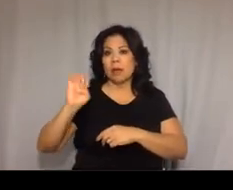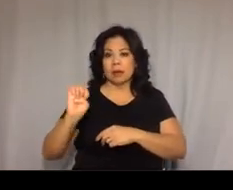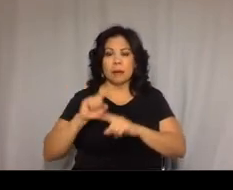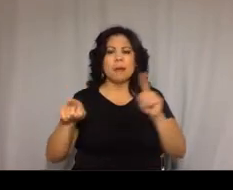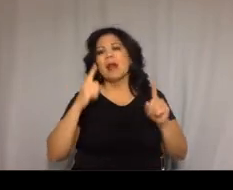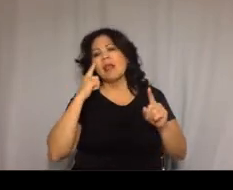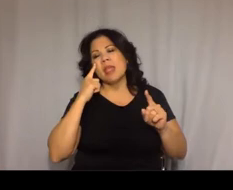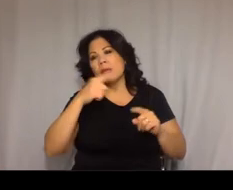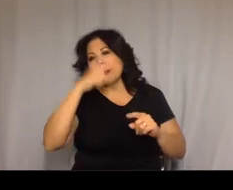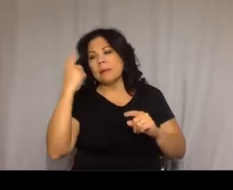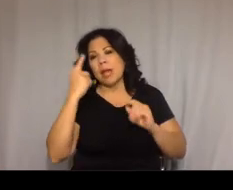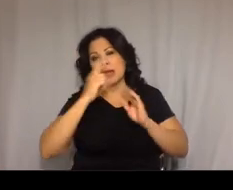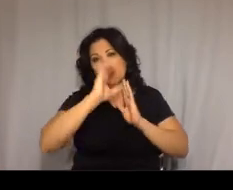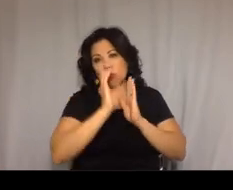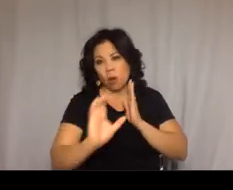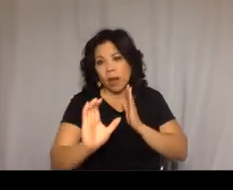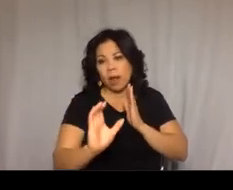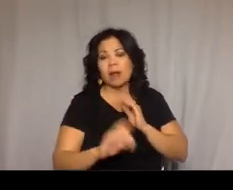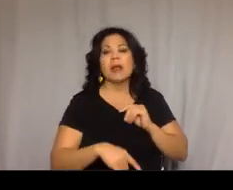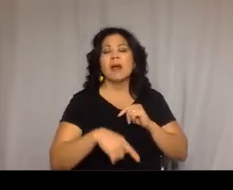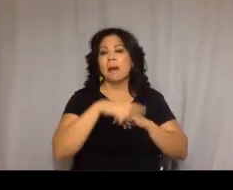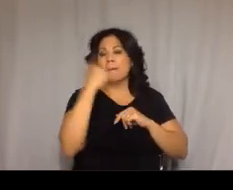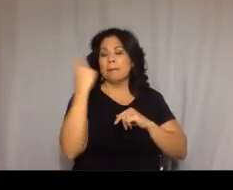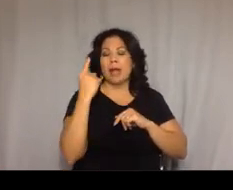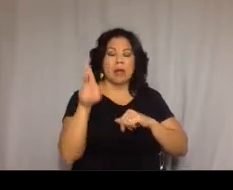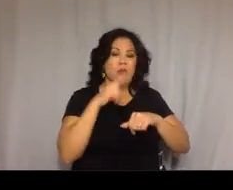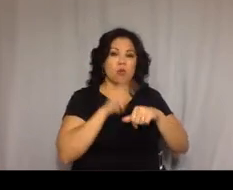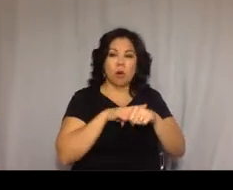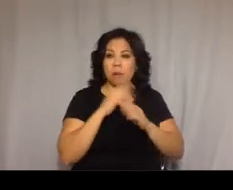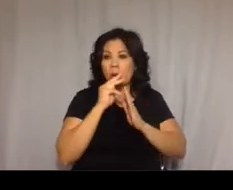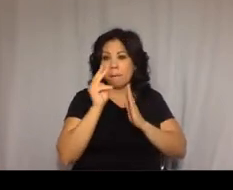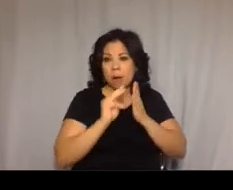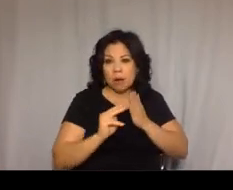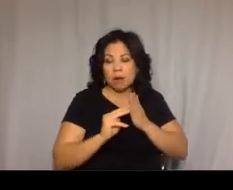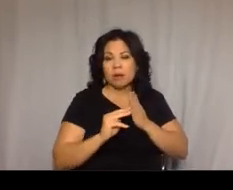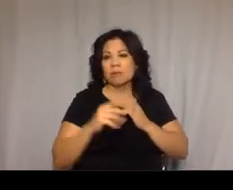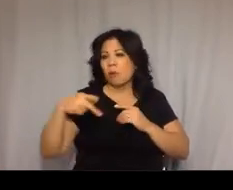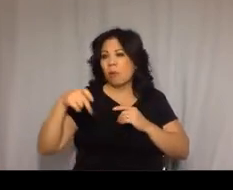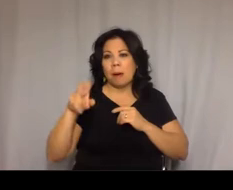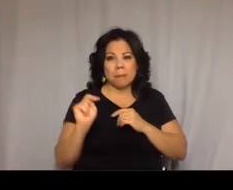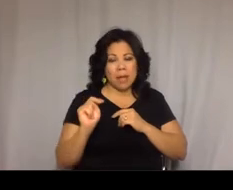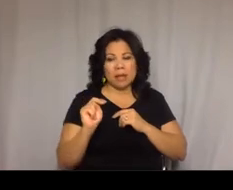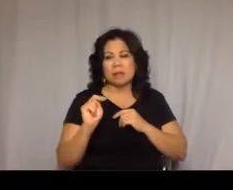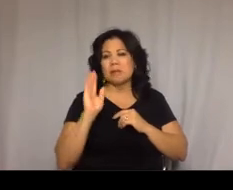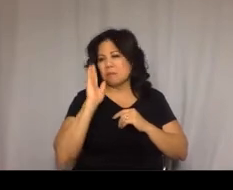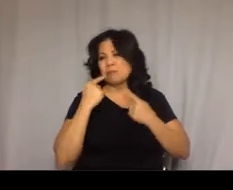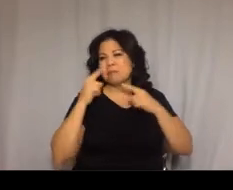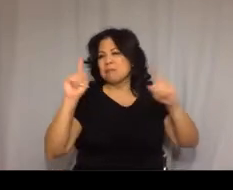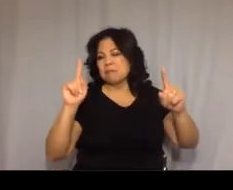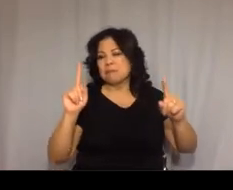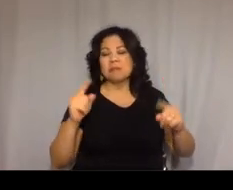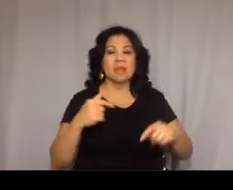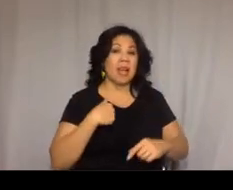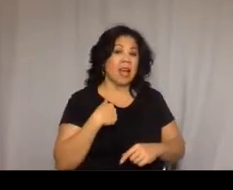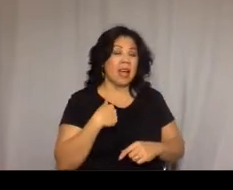crayon, a black regular marker, or even a black pen will probably do this same trick. I'm kind of a big fan